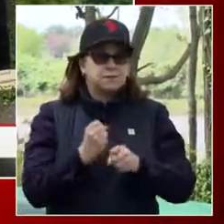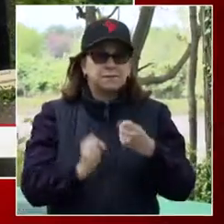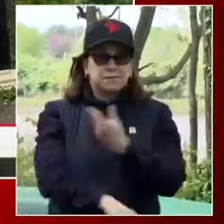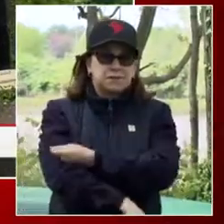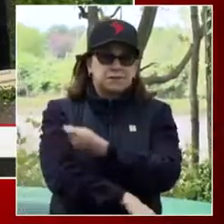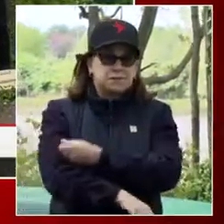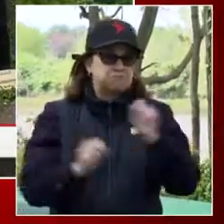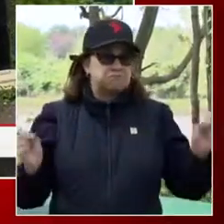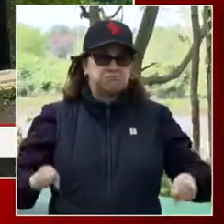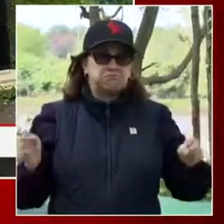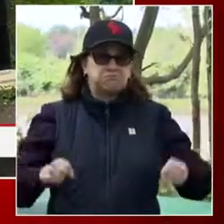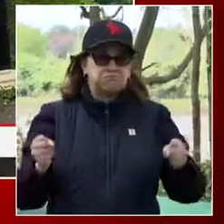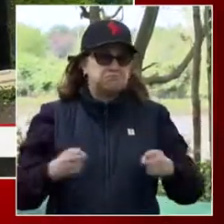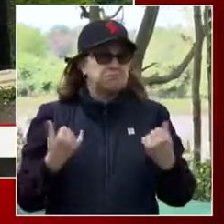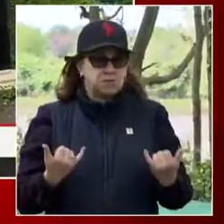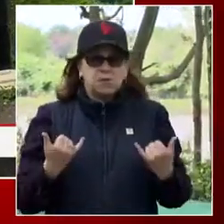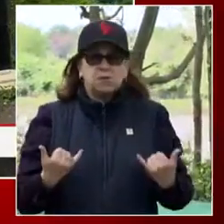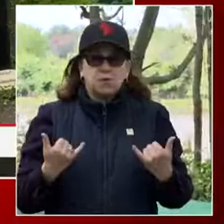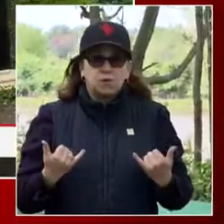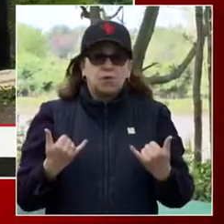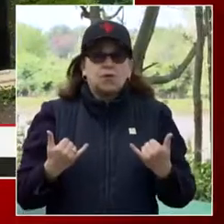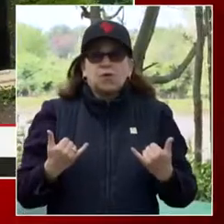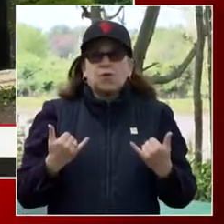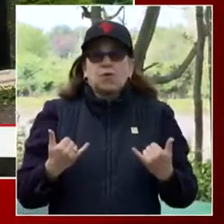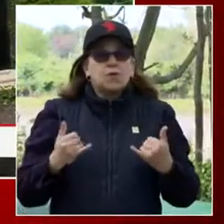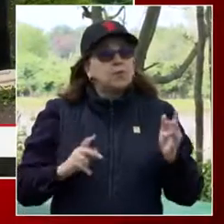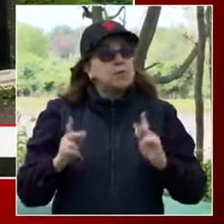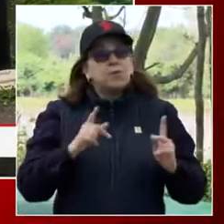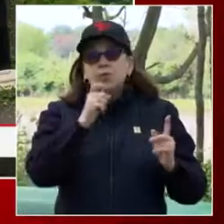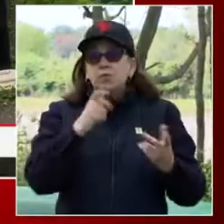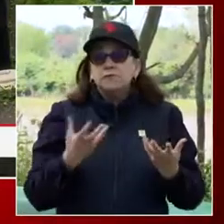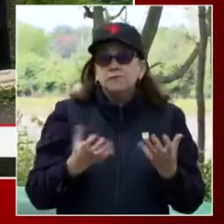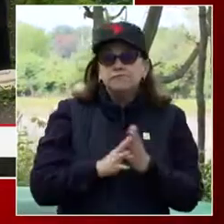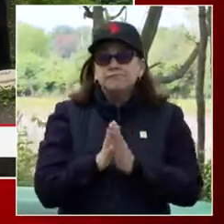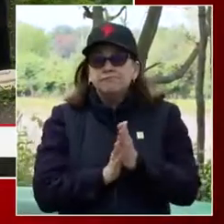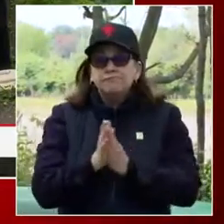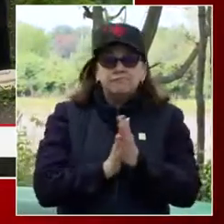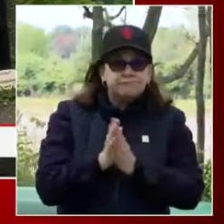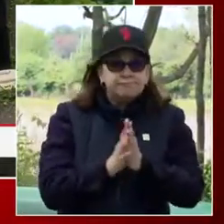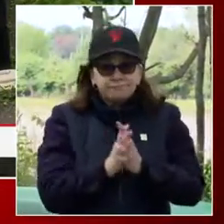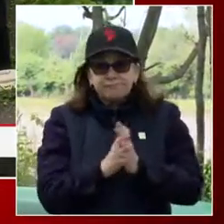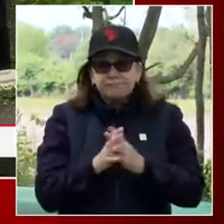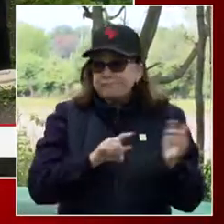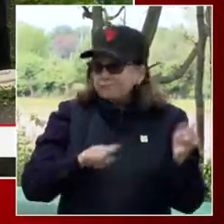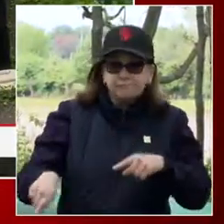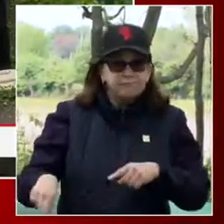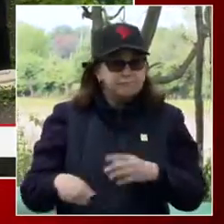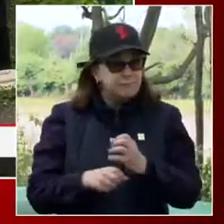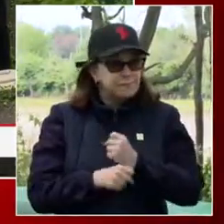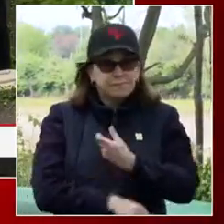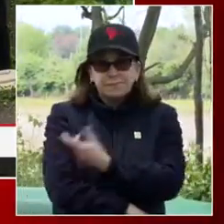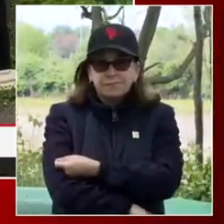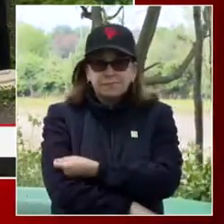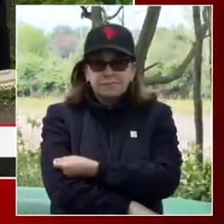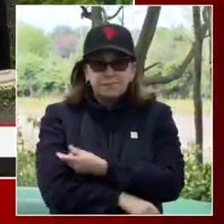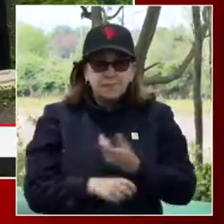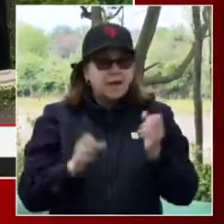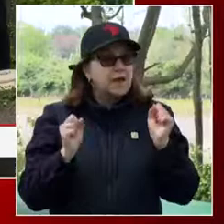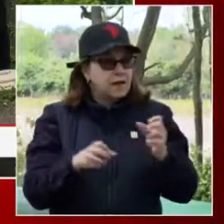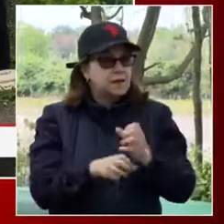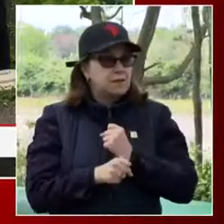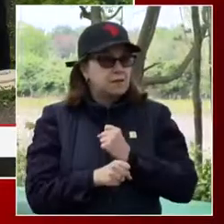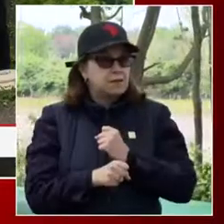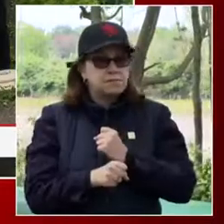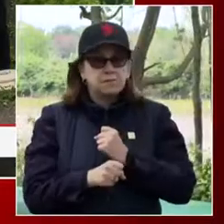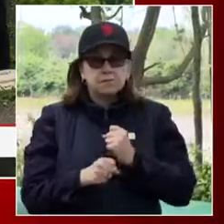at the stage now that everybody who wants a vaccine or who has been the early adopters of getting vaccine will have it. And